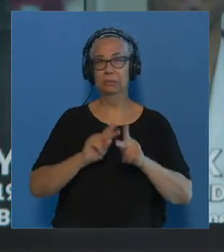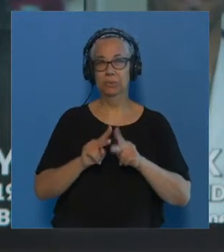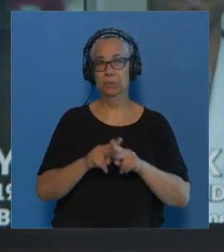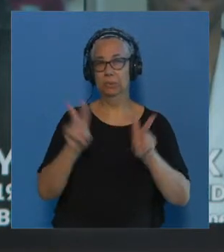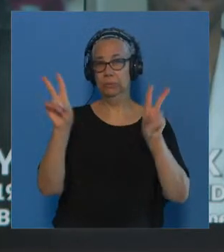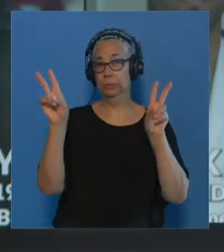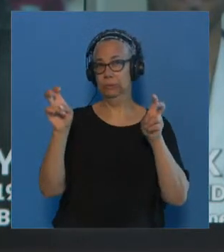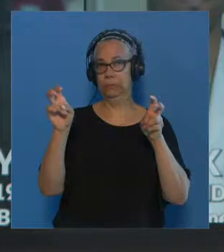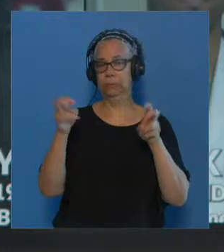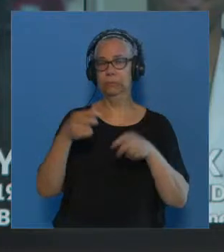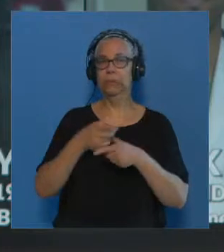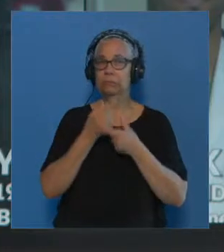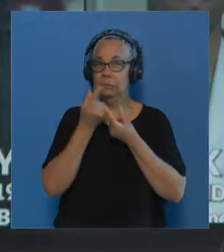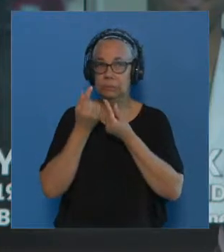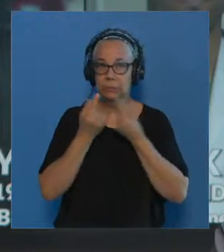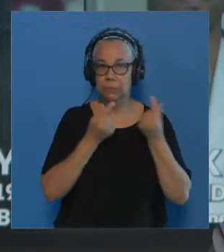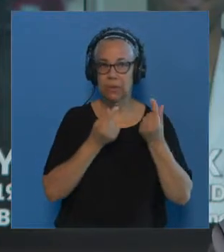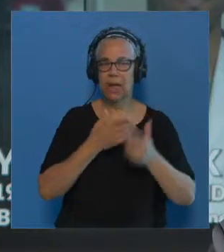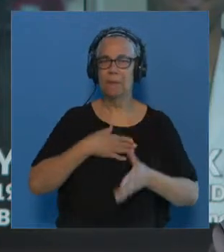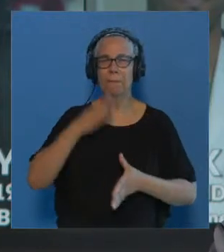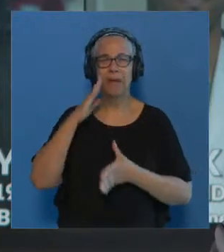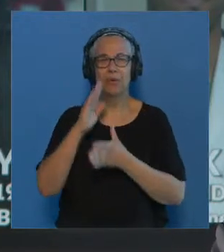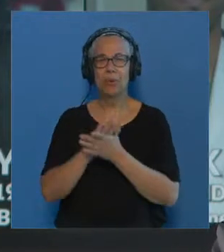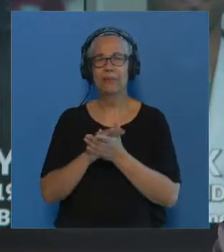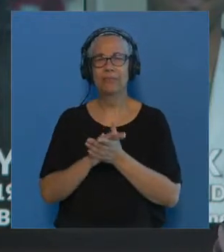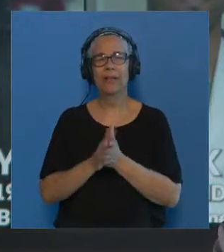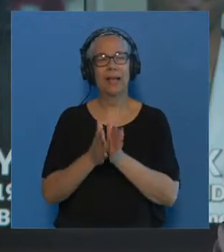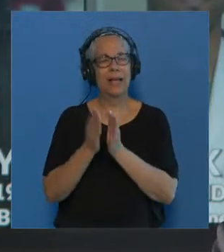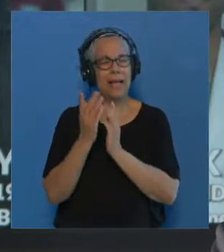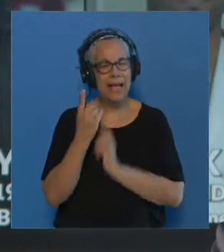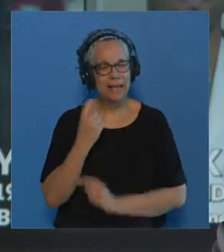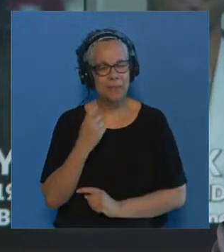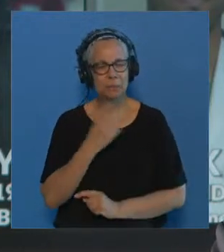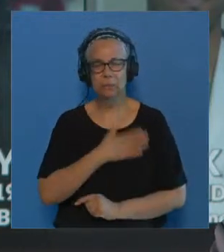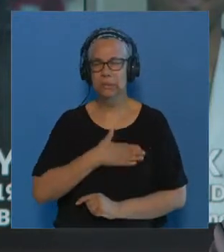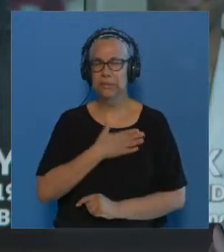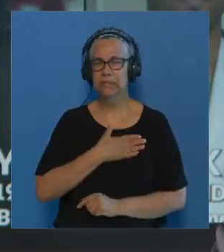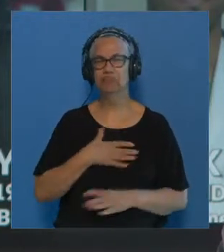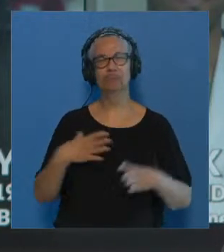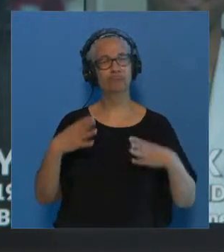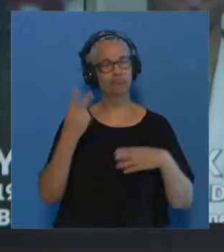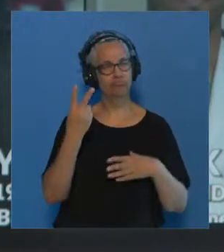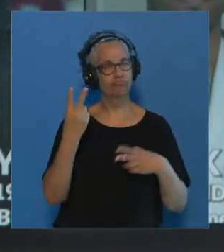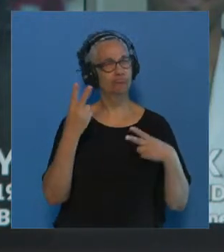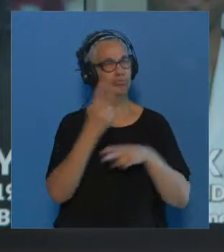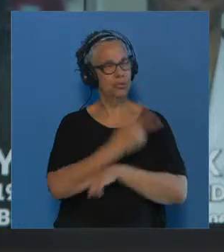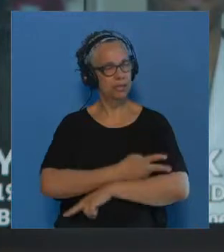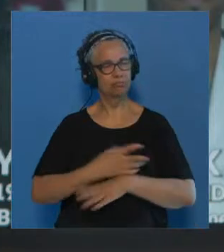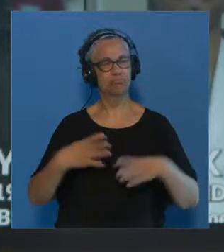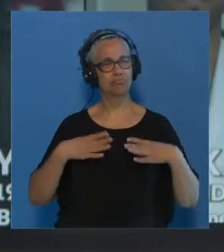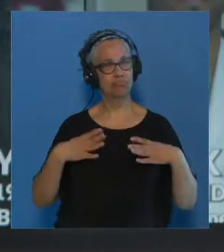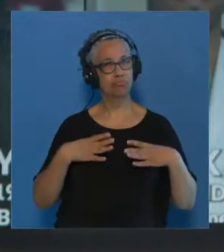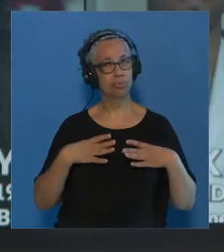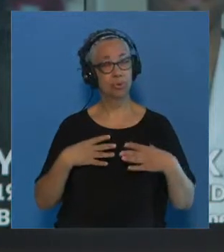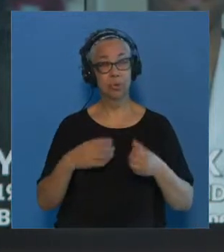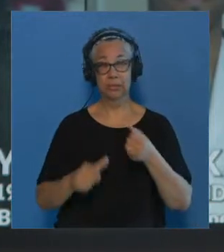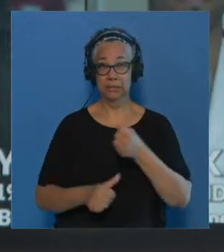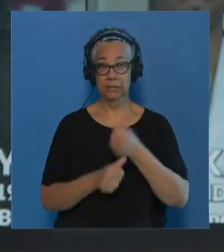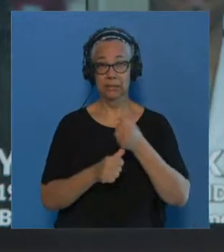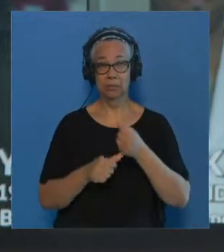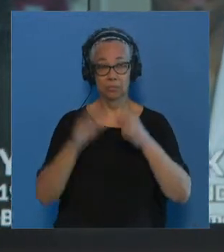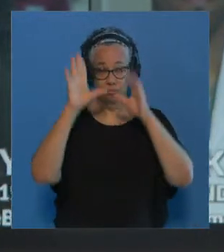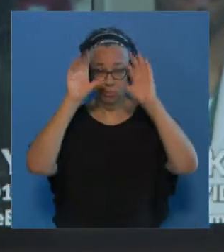rumor. My wife had asked me to take a few days off this week, and so the Deputy Premier was expected or supposed to be here